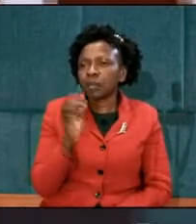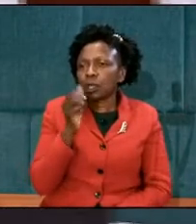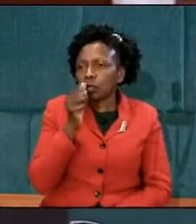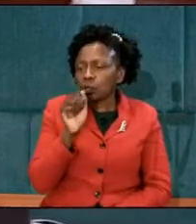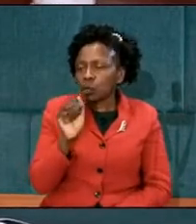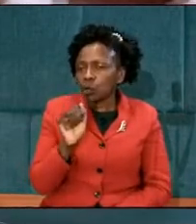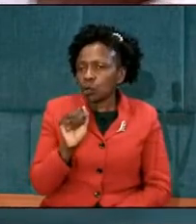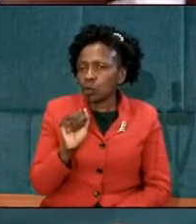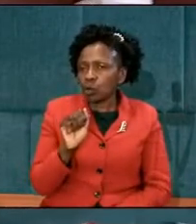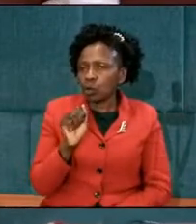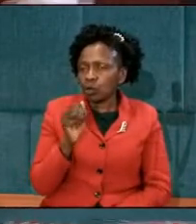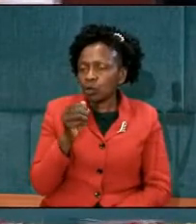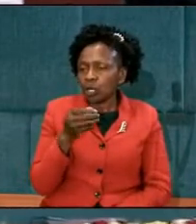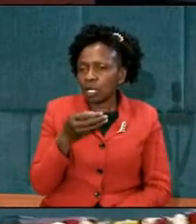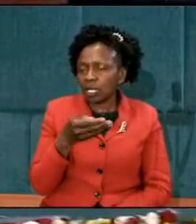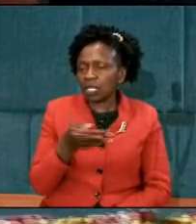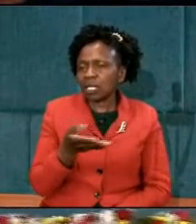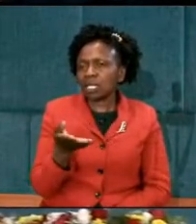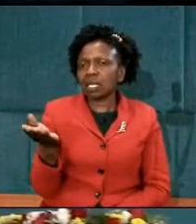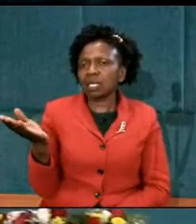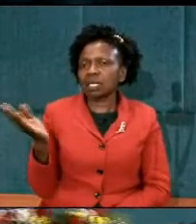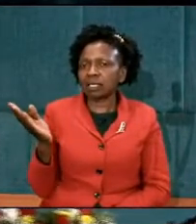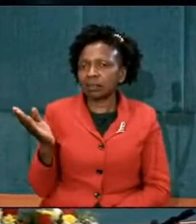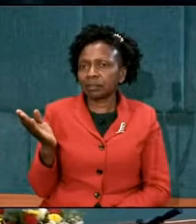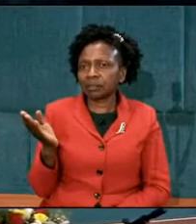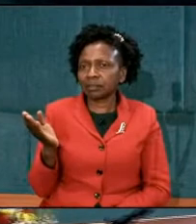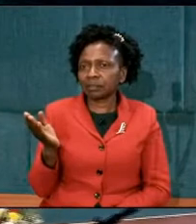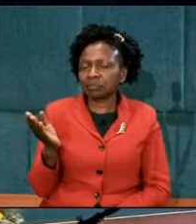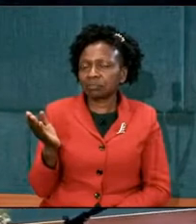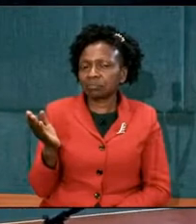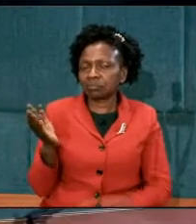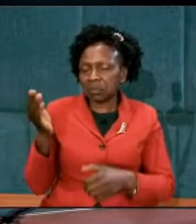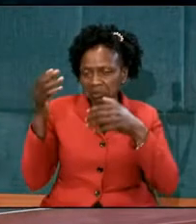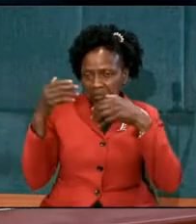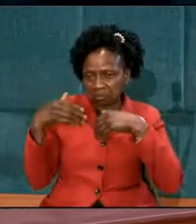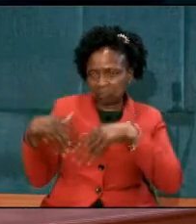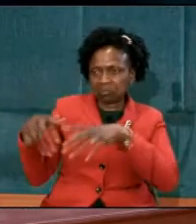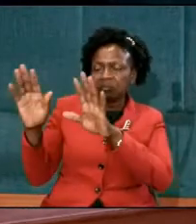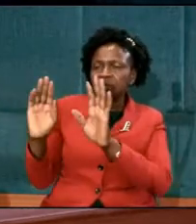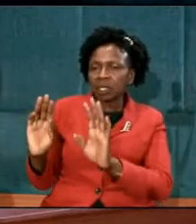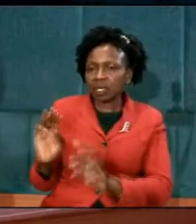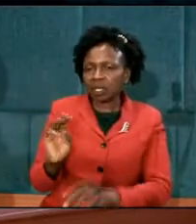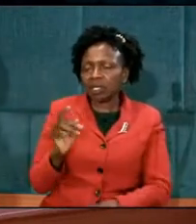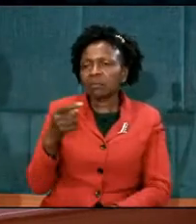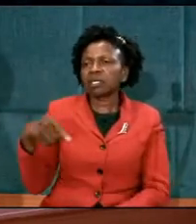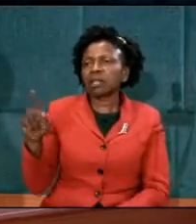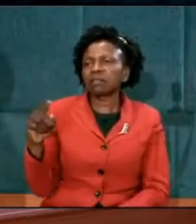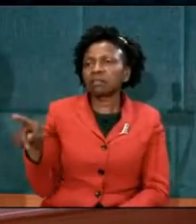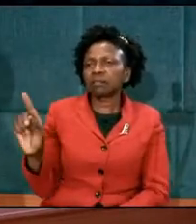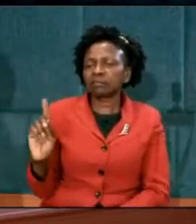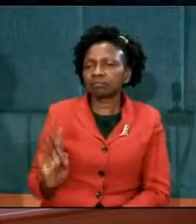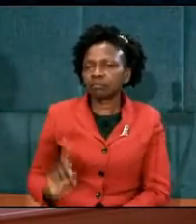So they automatically disqualify themselves.